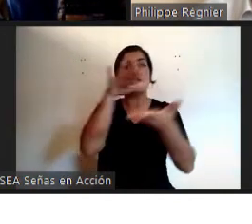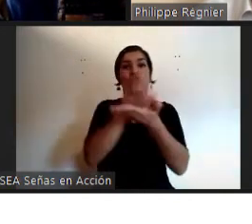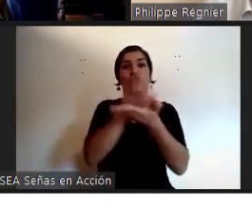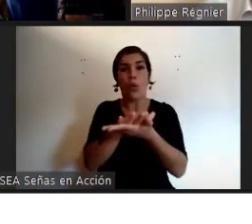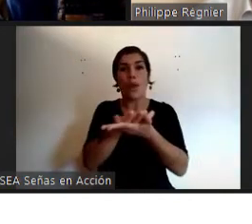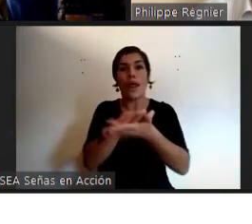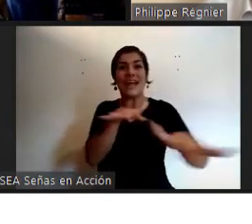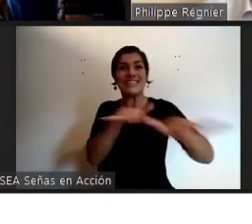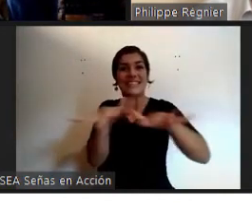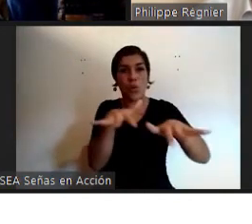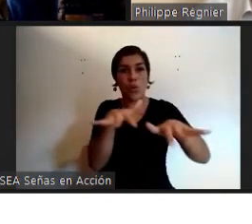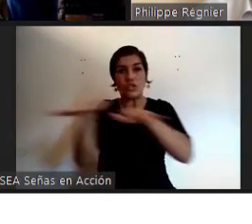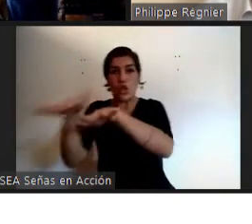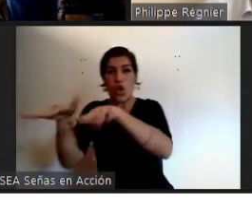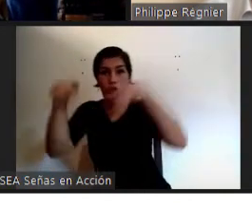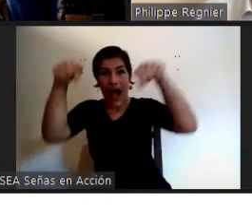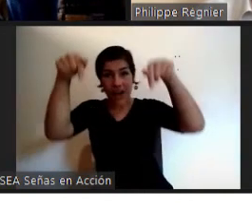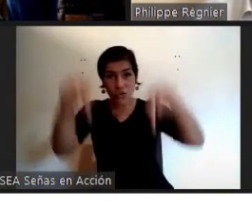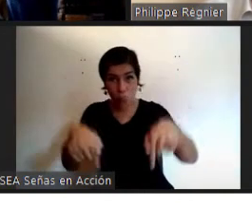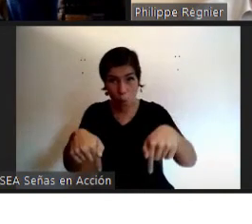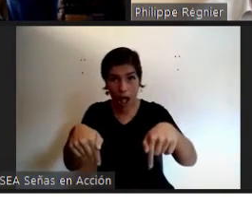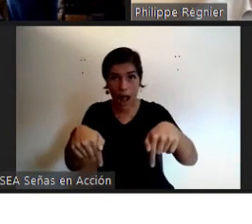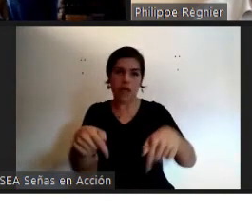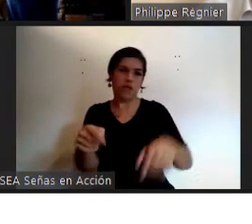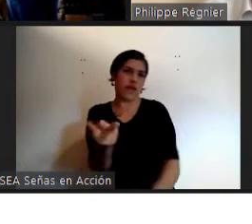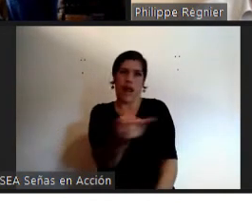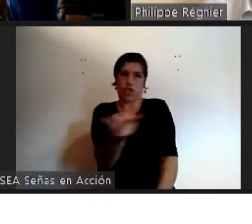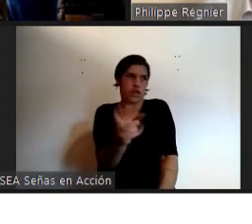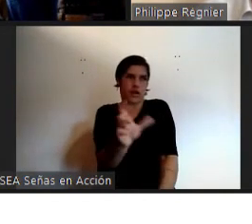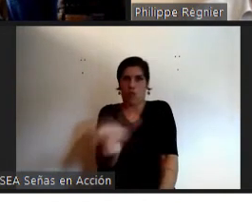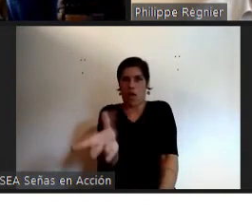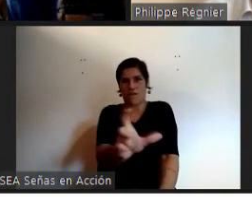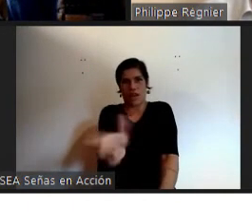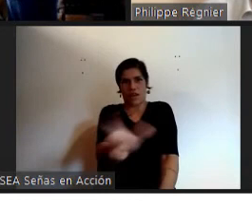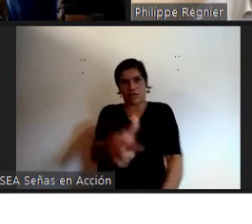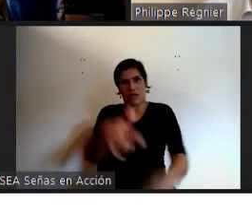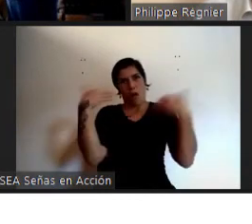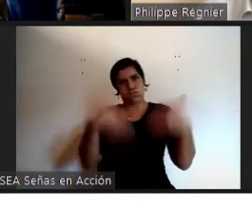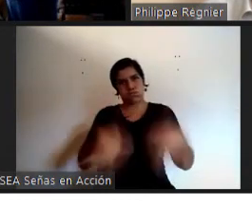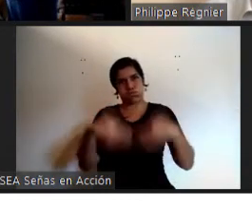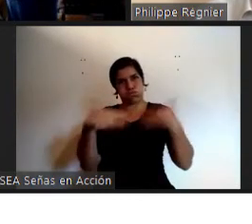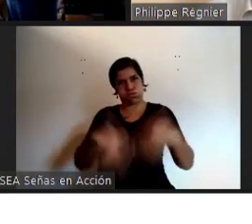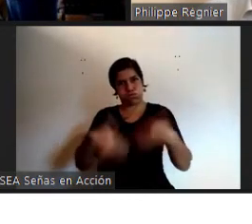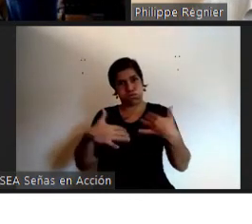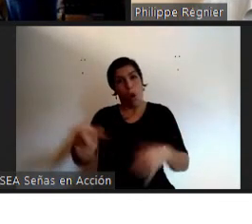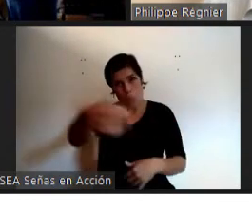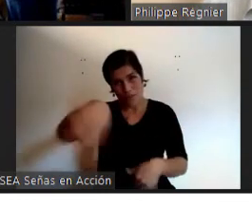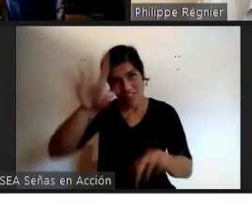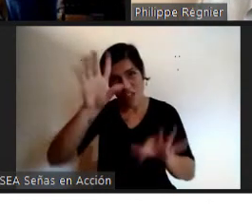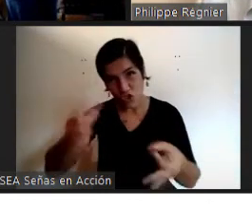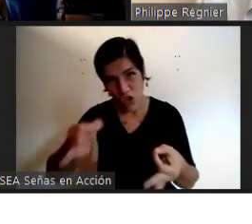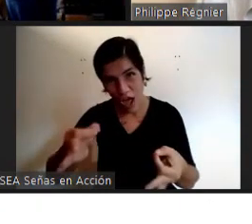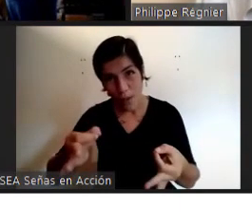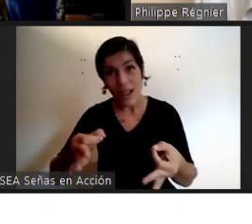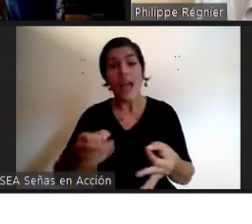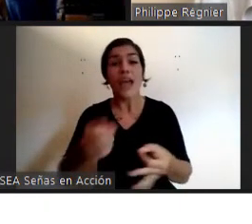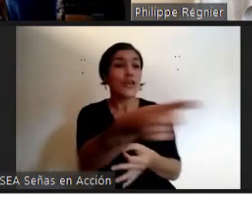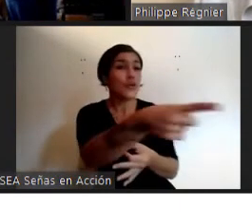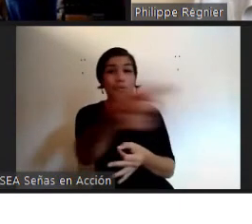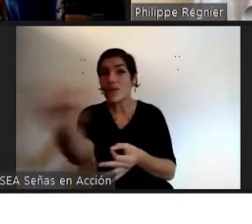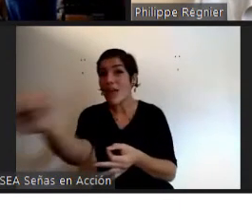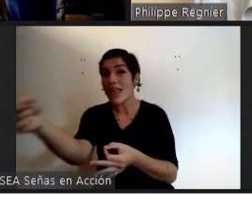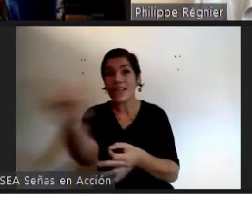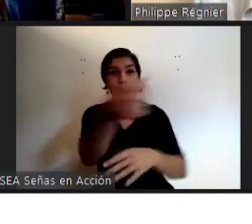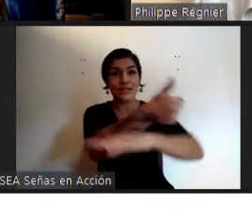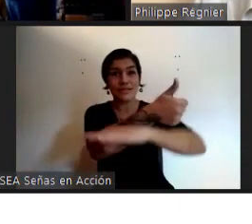of trend setters to trails in between which we have hues, as you all know,